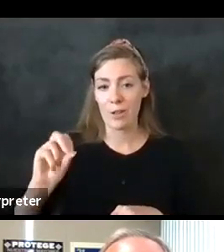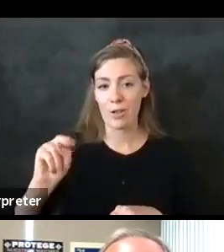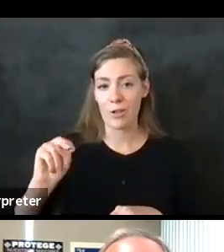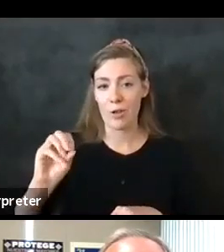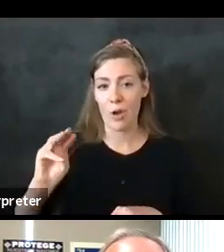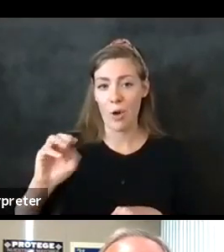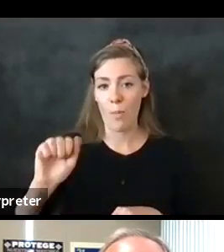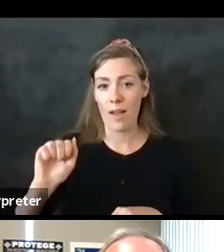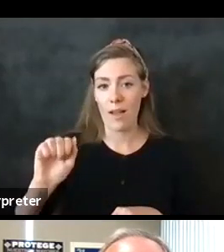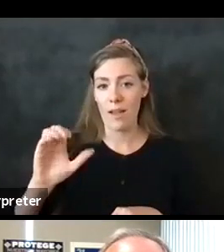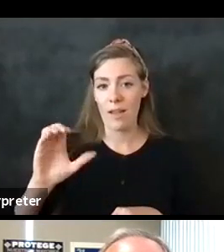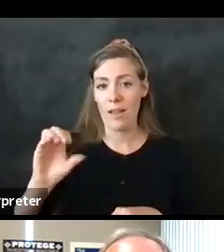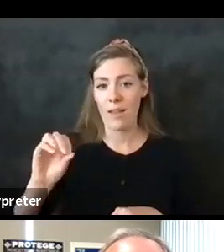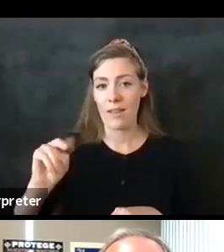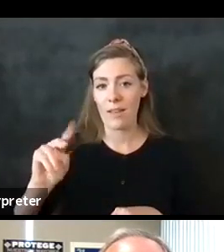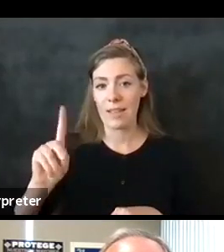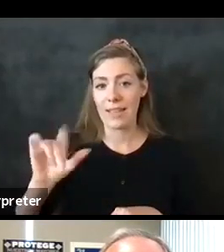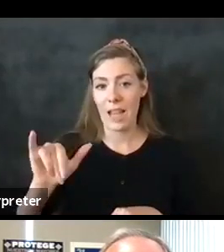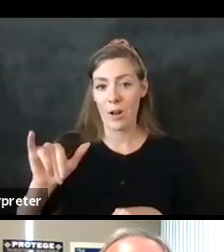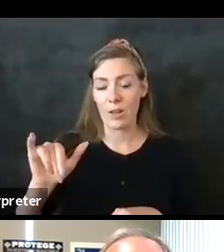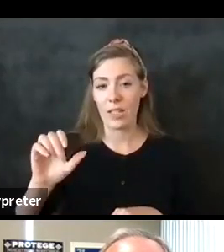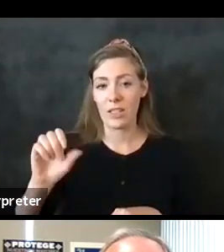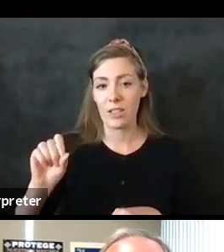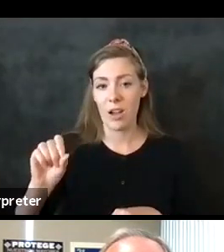publicaffairs@sonoma-county.org. That's